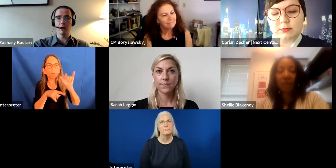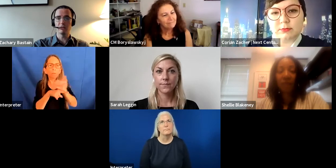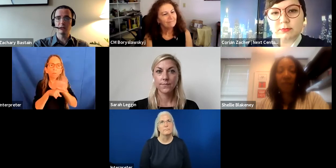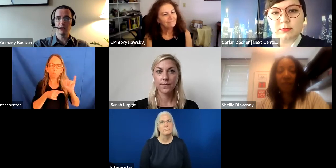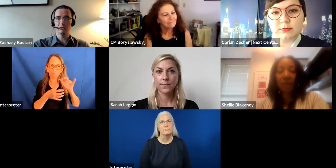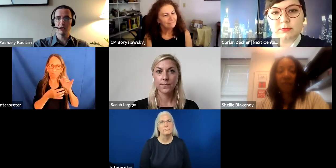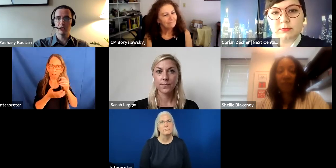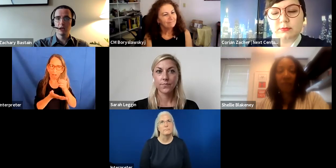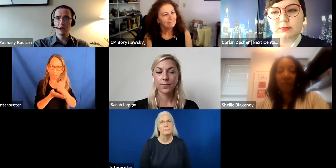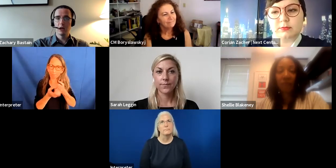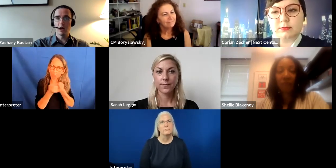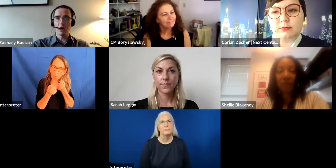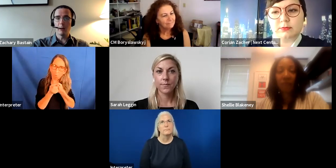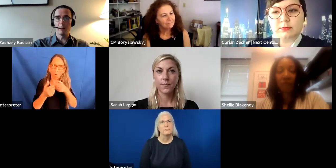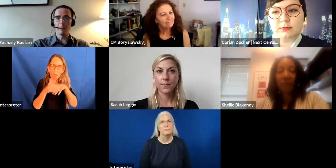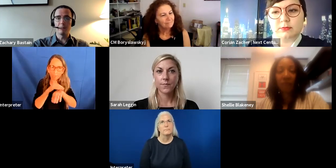that Verizon has done